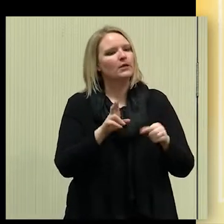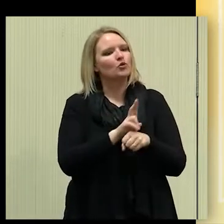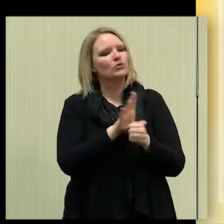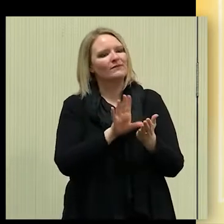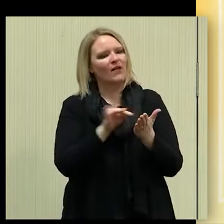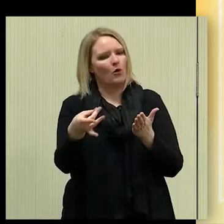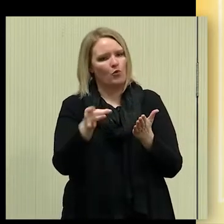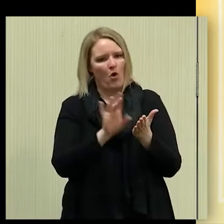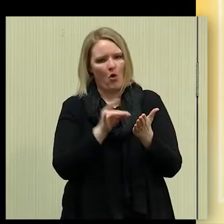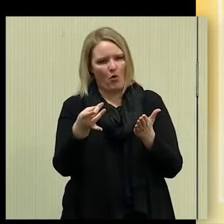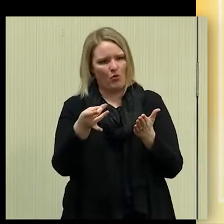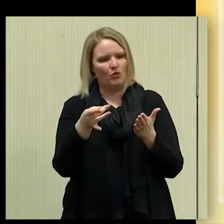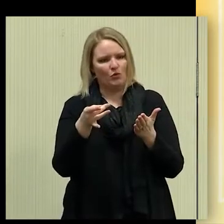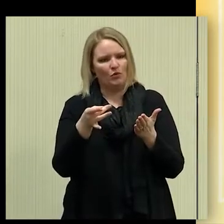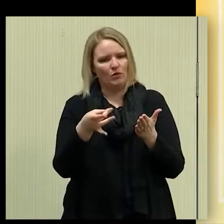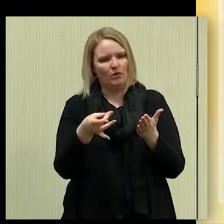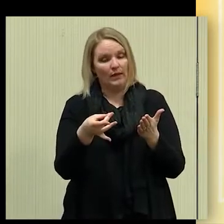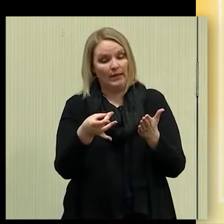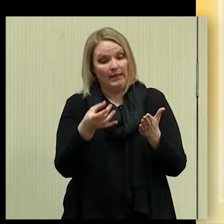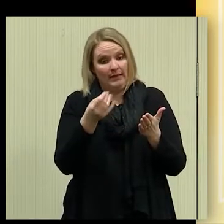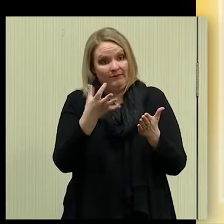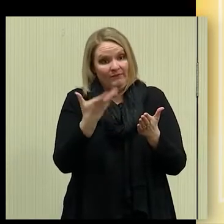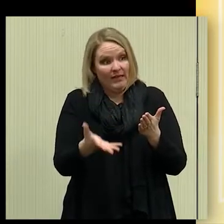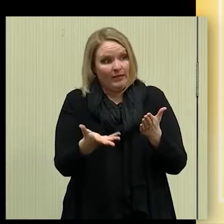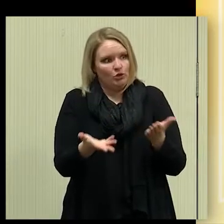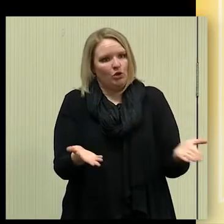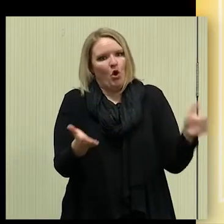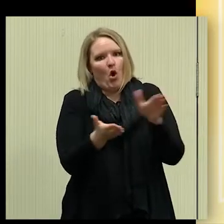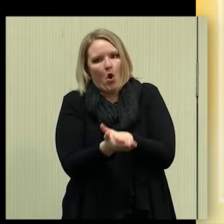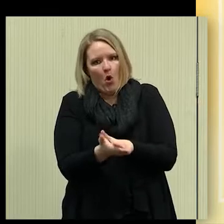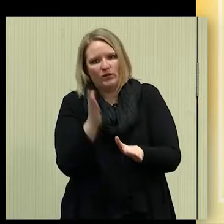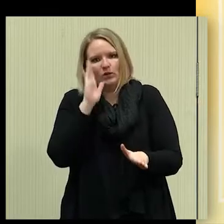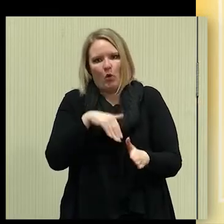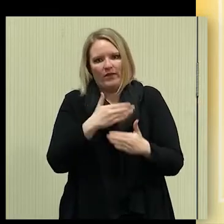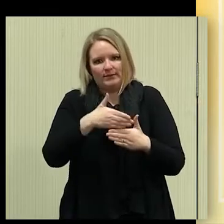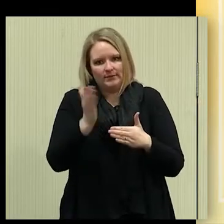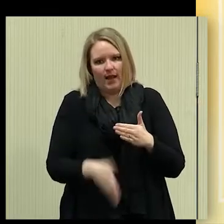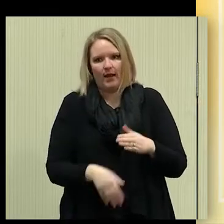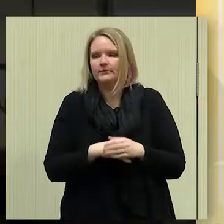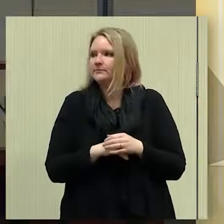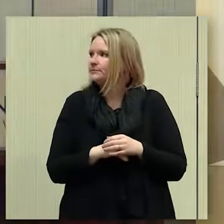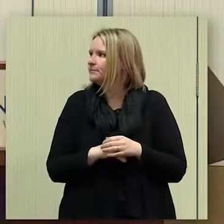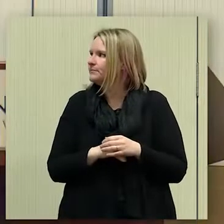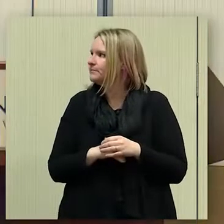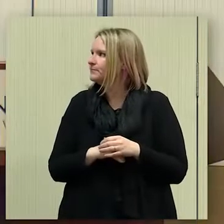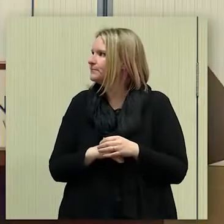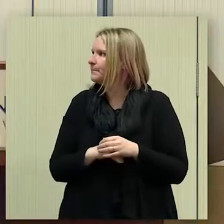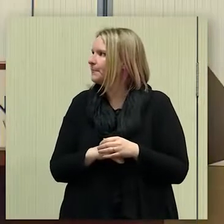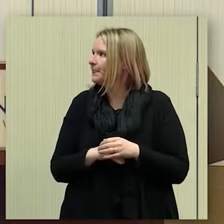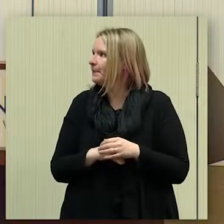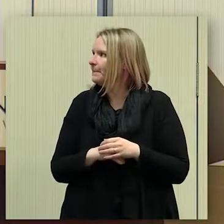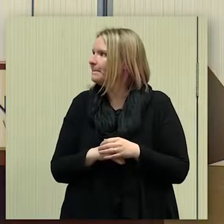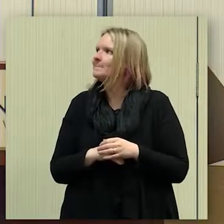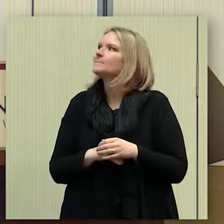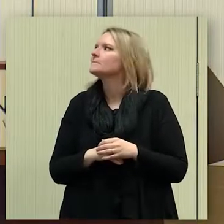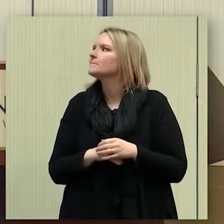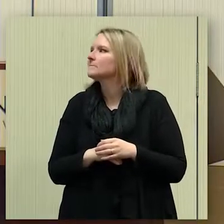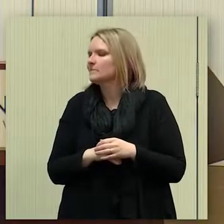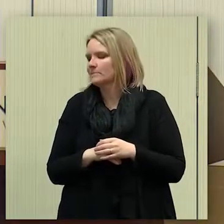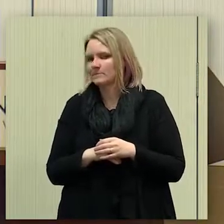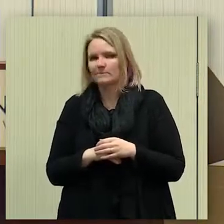that kids can close it when they know the activity is over, when the schedule has ended. Okay, so let's